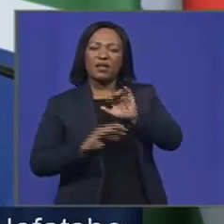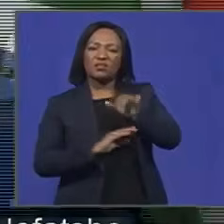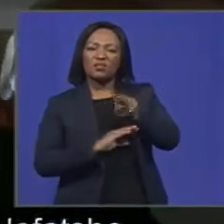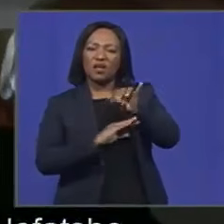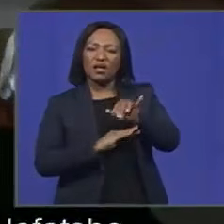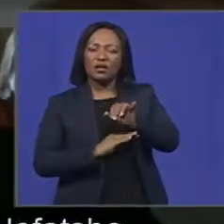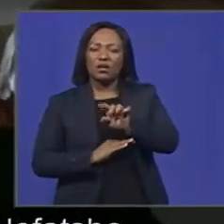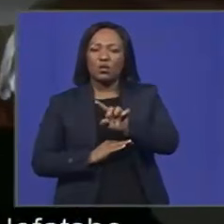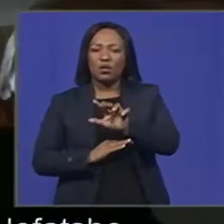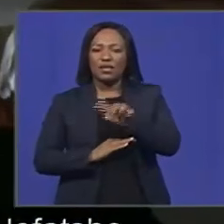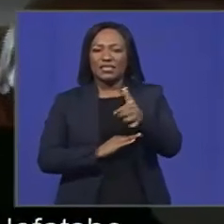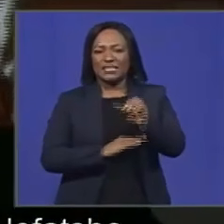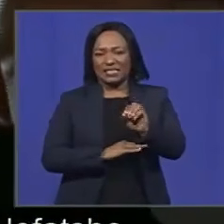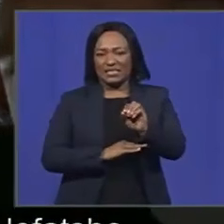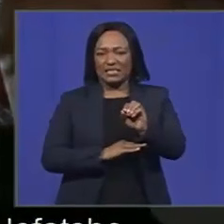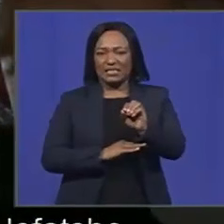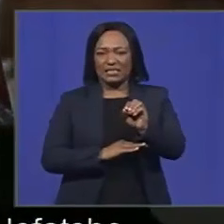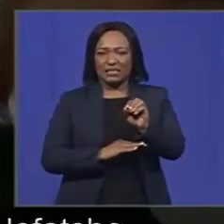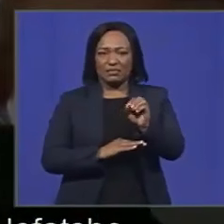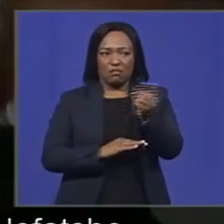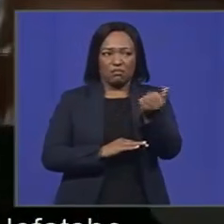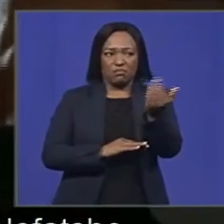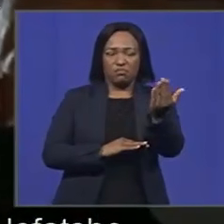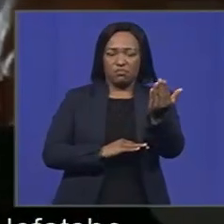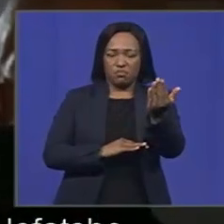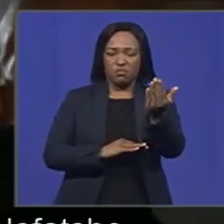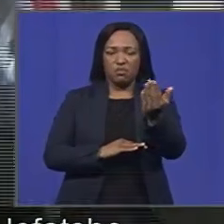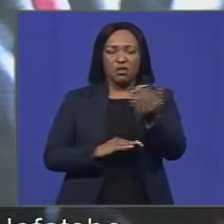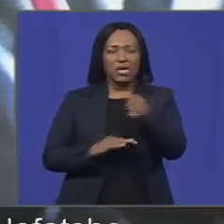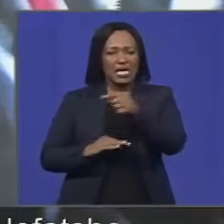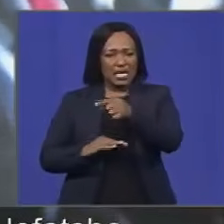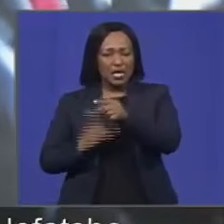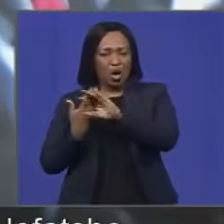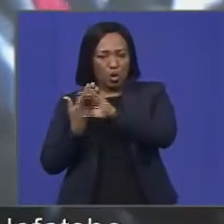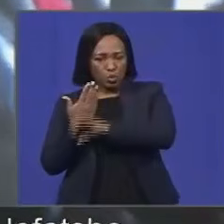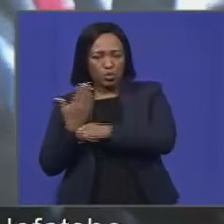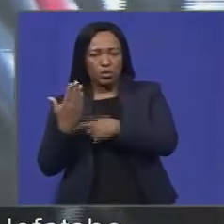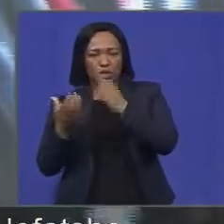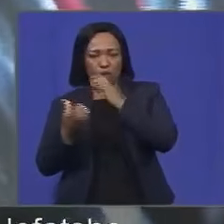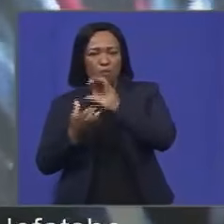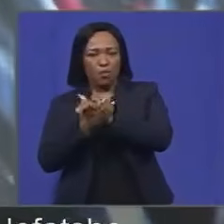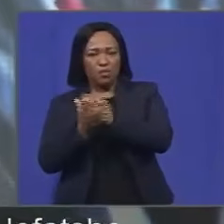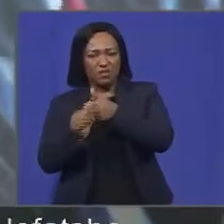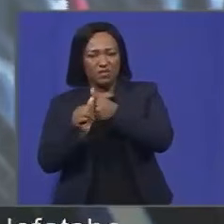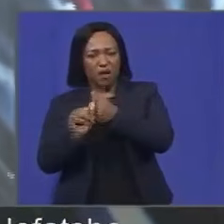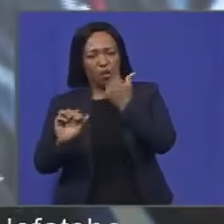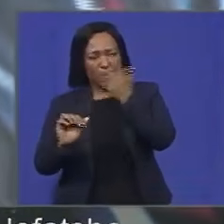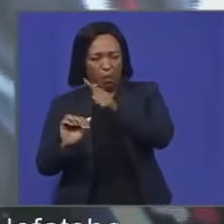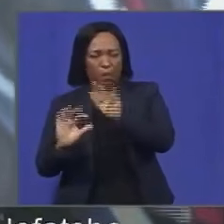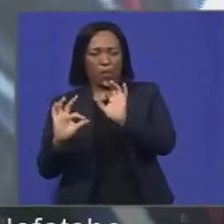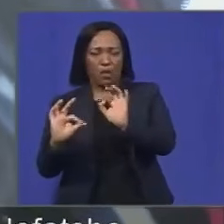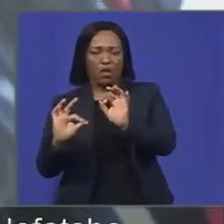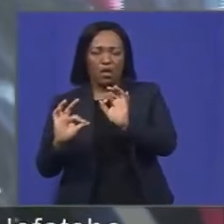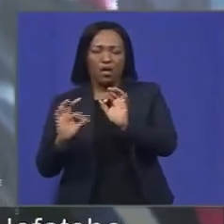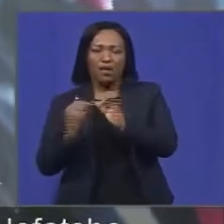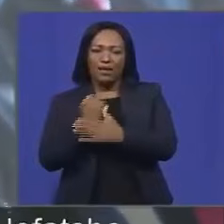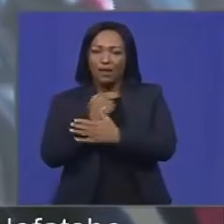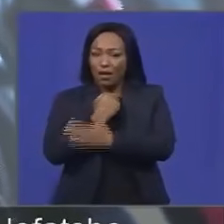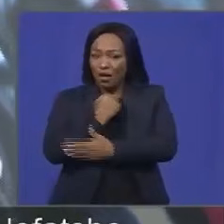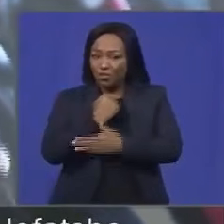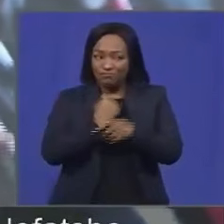1996, he was acting on a constitutional promise that this